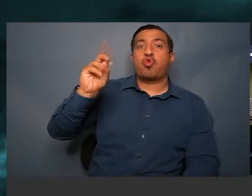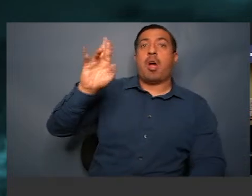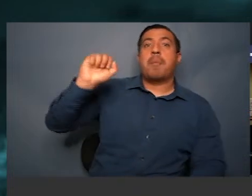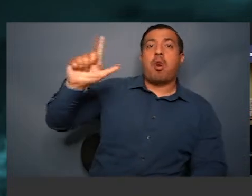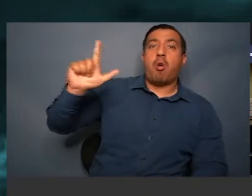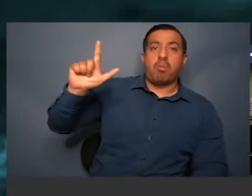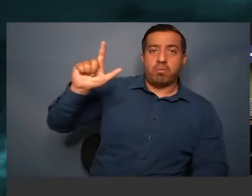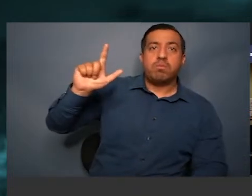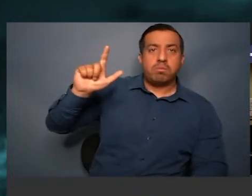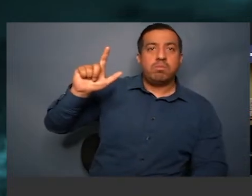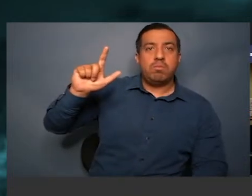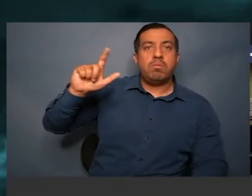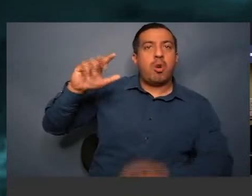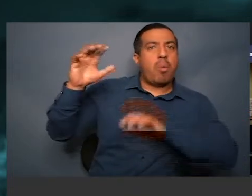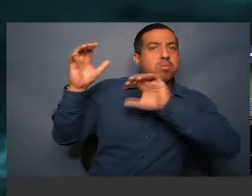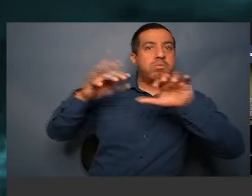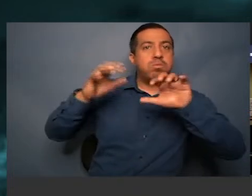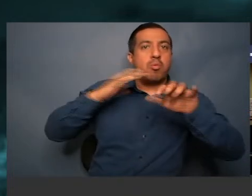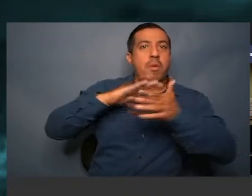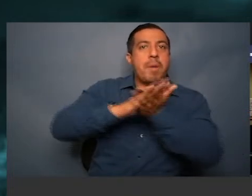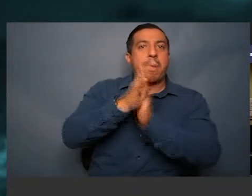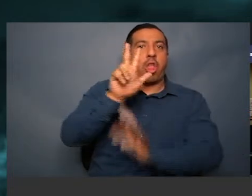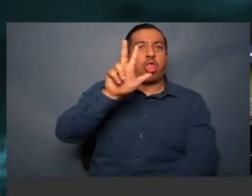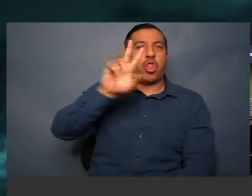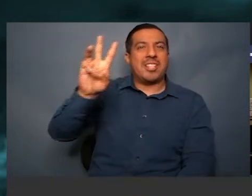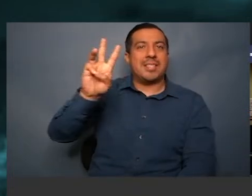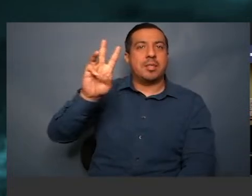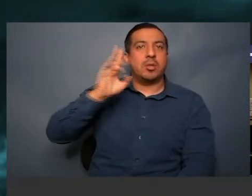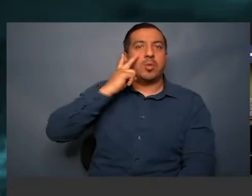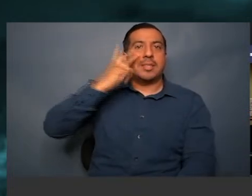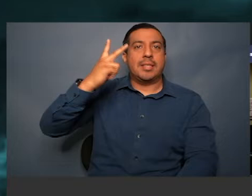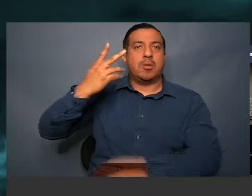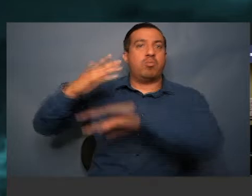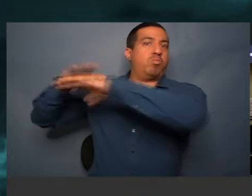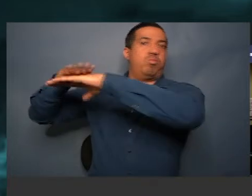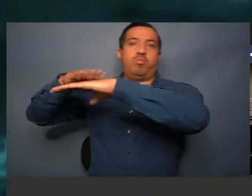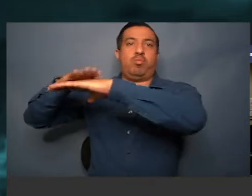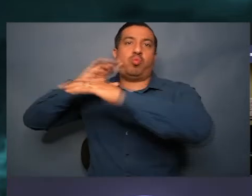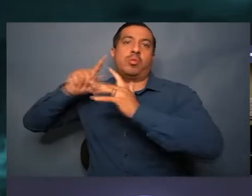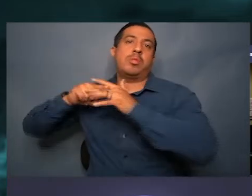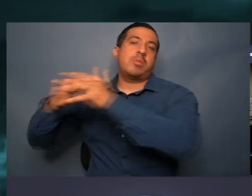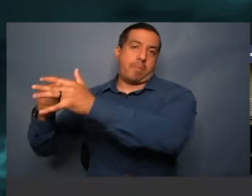force, when that's within 36 hours, you'll see those warnings raised.